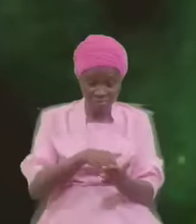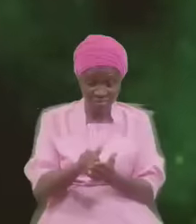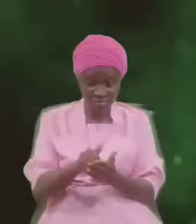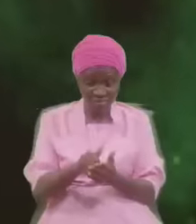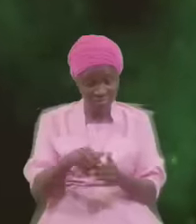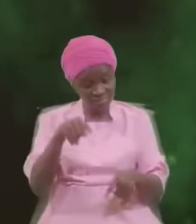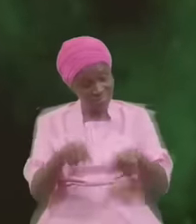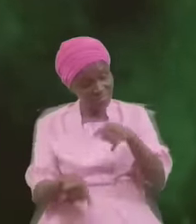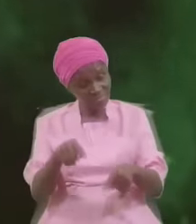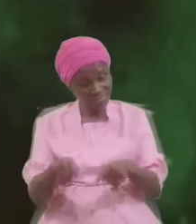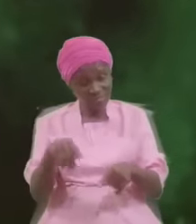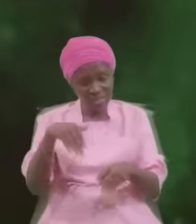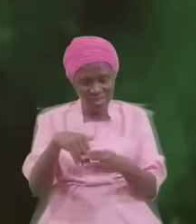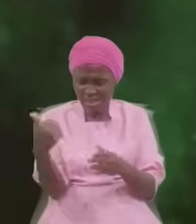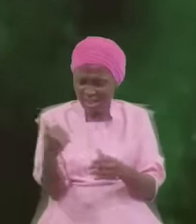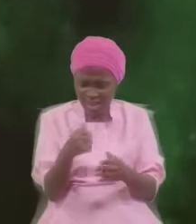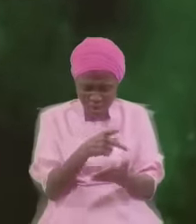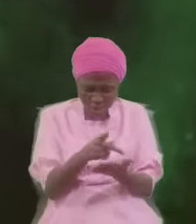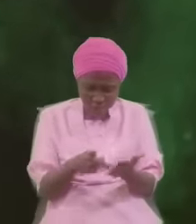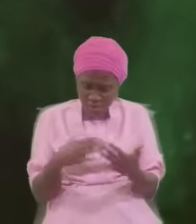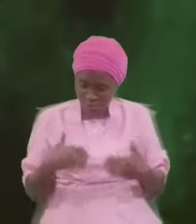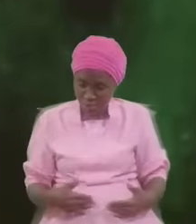in any area of your body, tell him